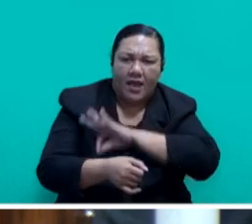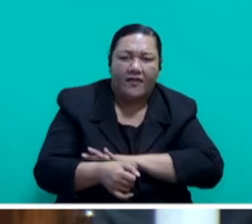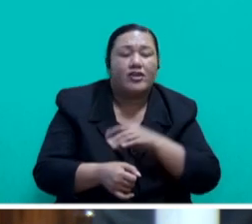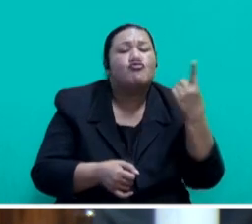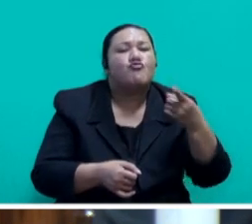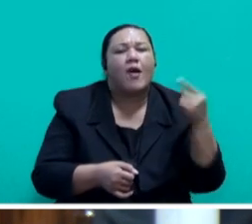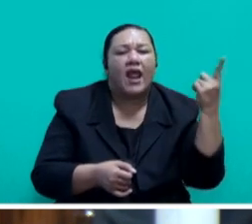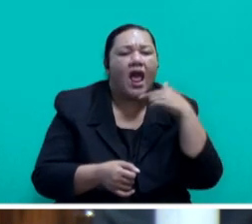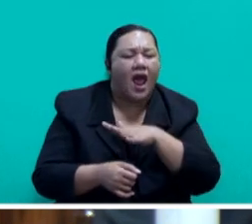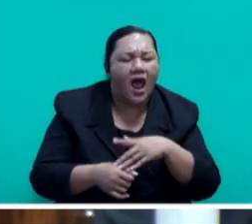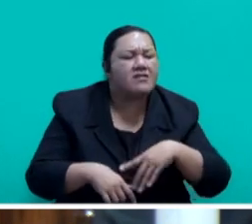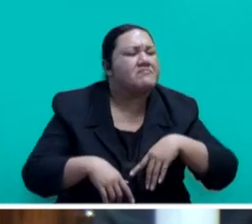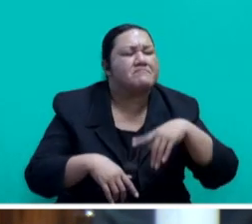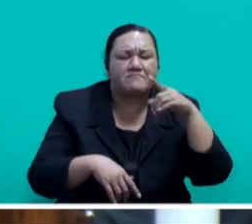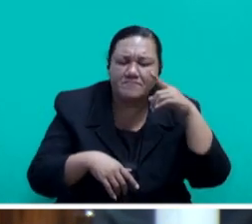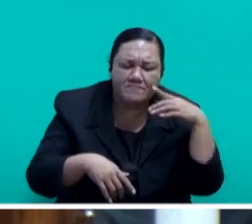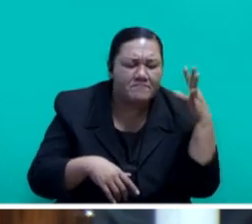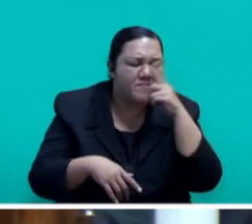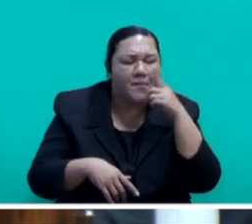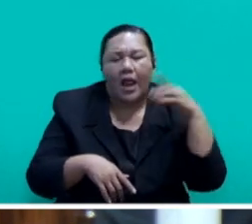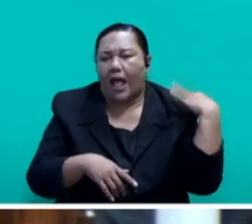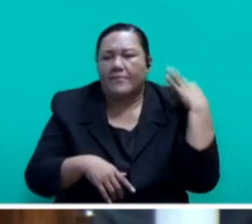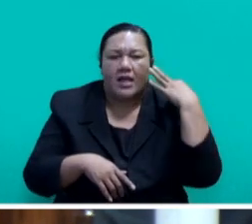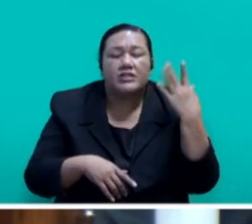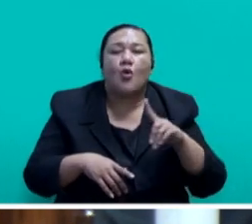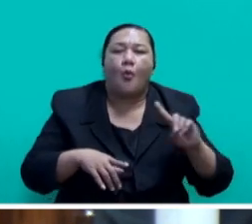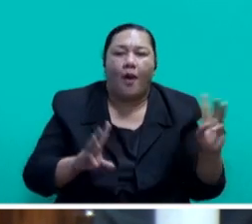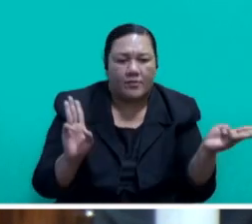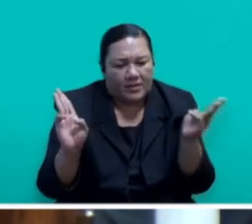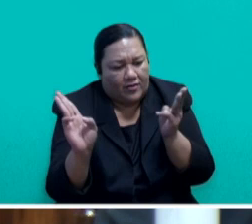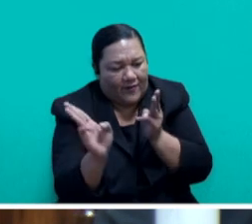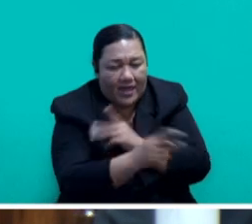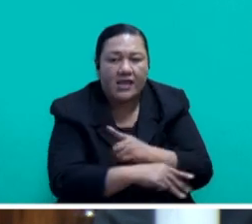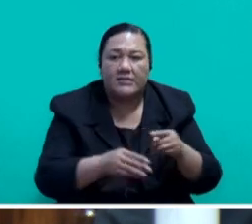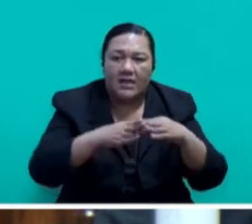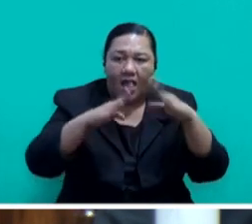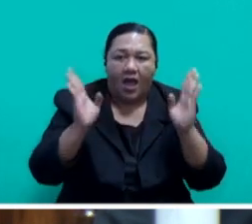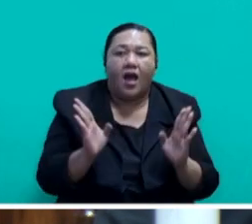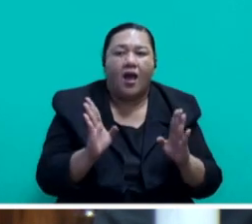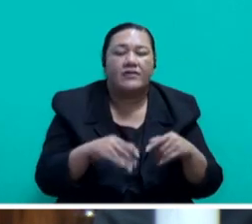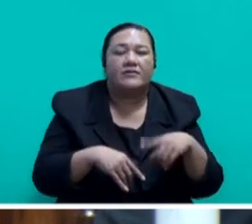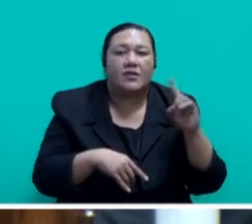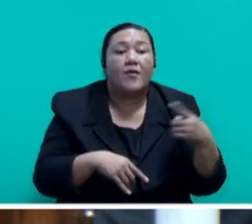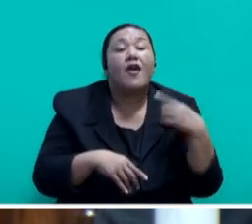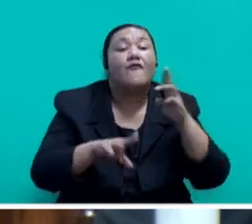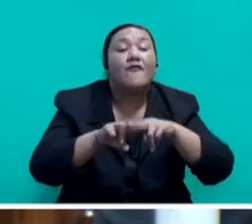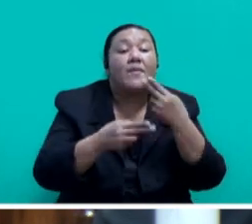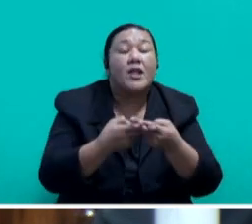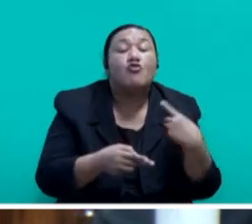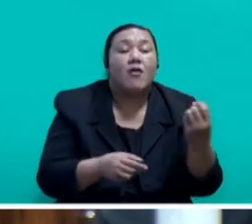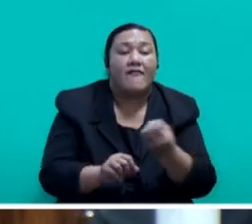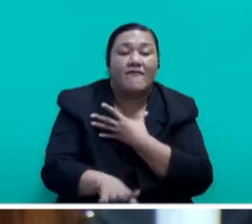and provide them with necessary accessibility modifications. Furthermore, families affected by